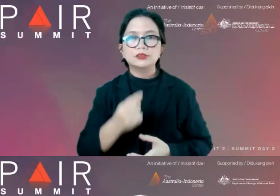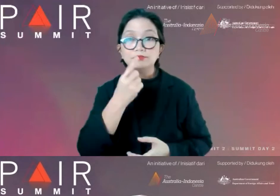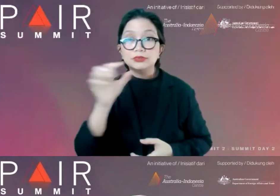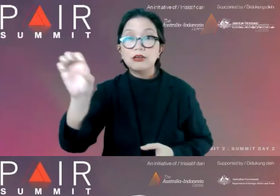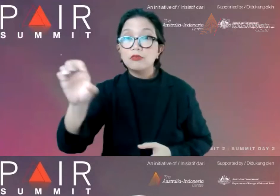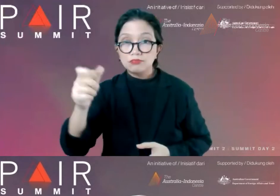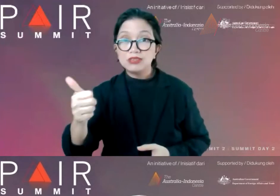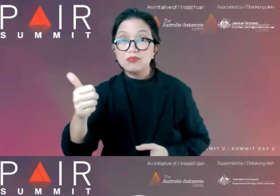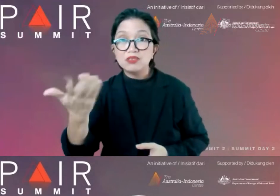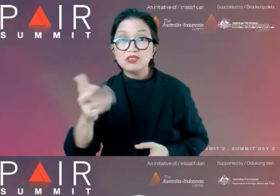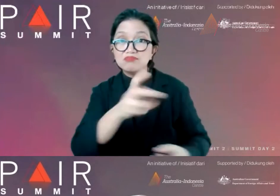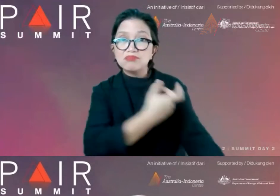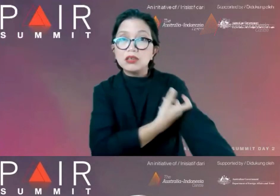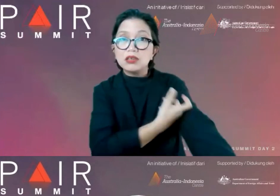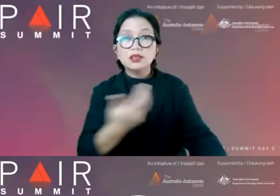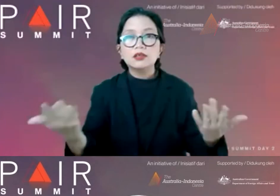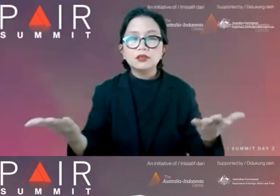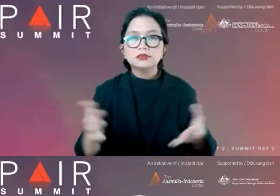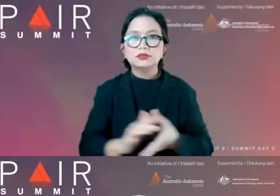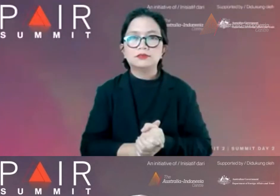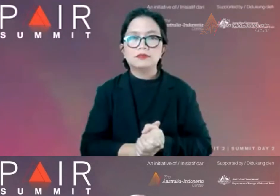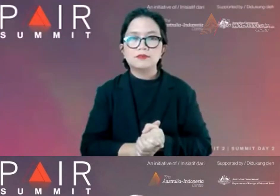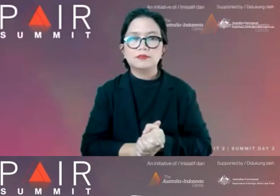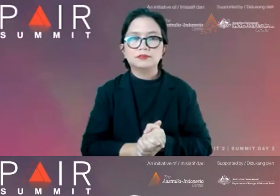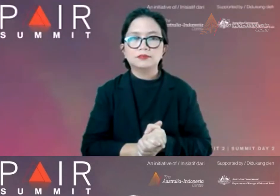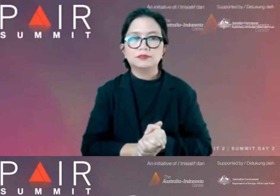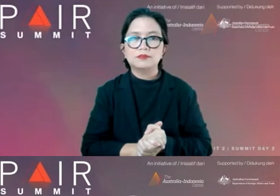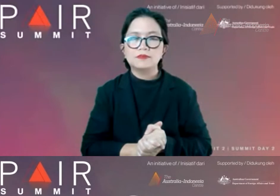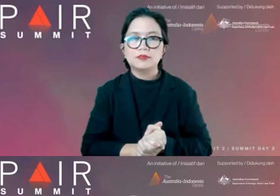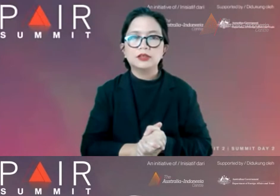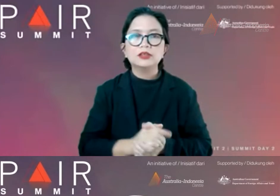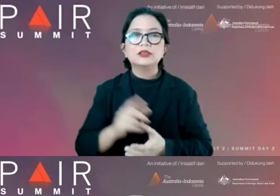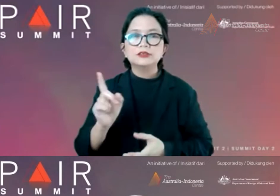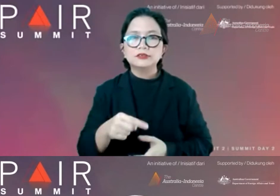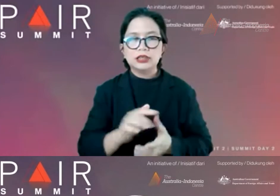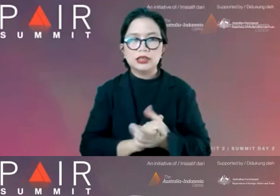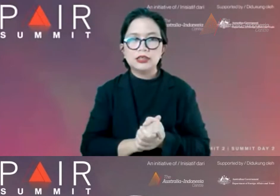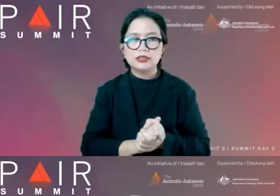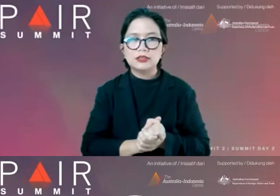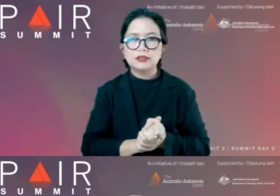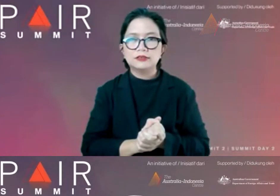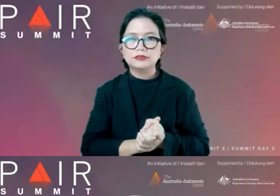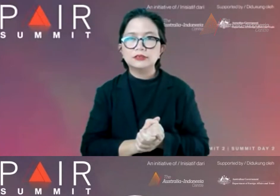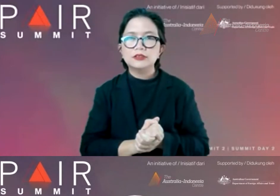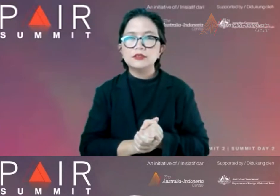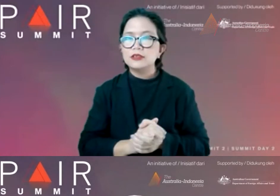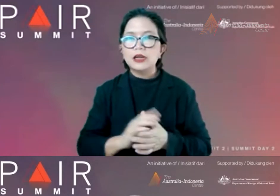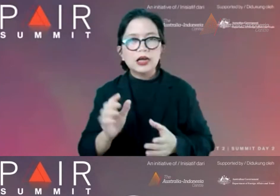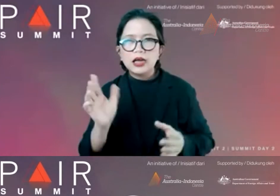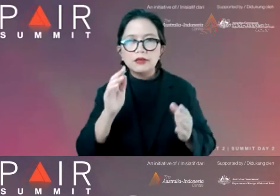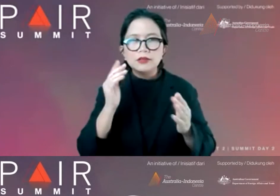not stopping us to get infection, but prevent us to get a severe situation. So the message now has changed, that